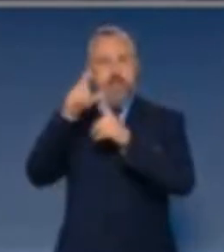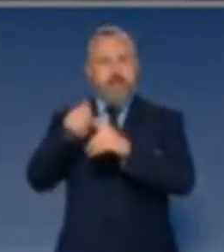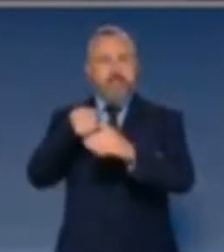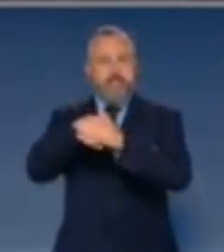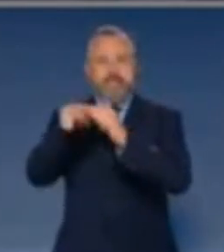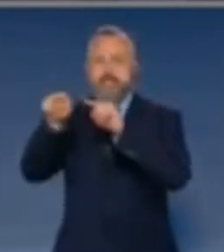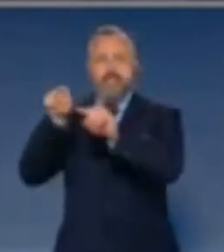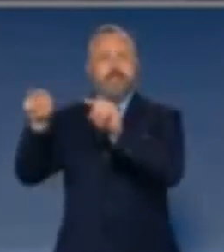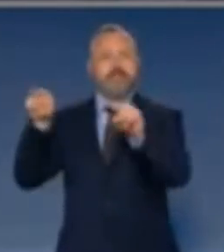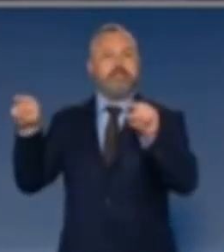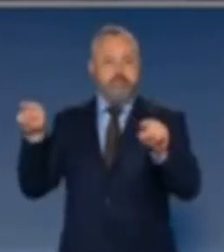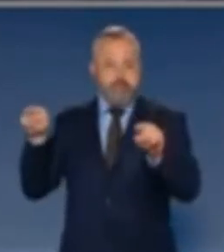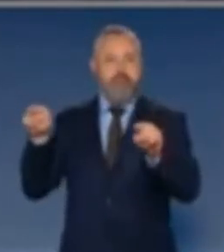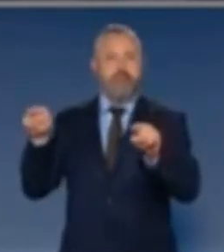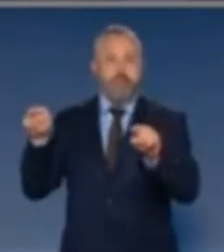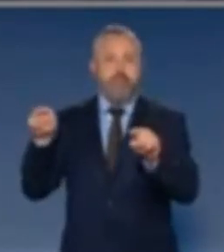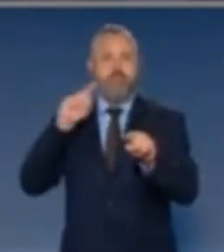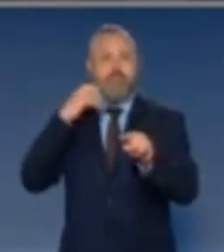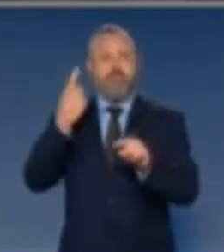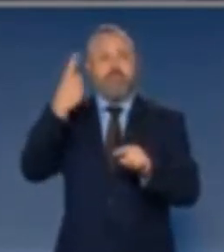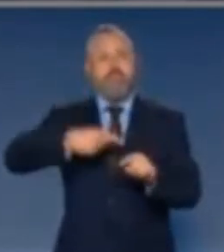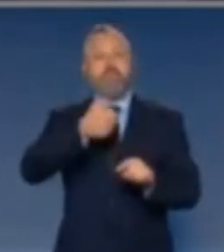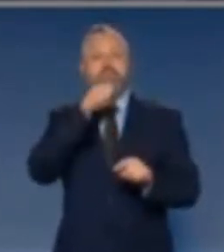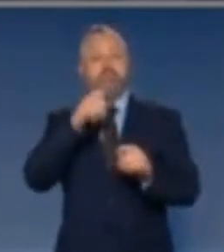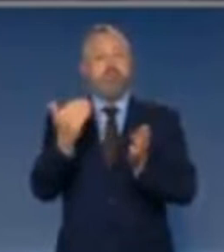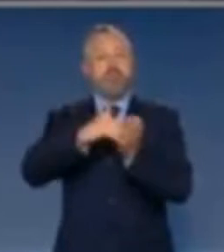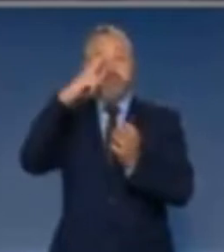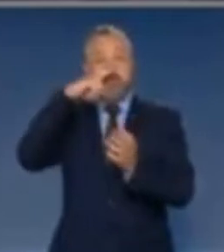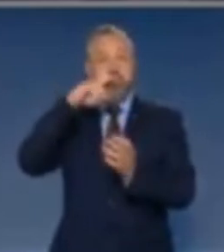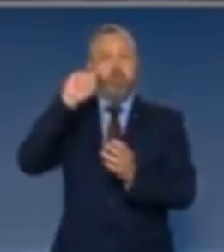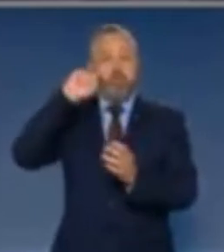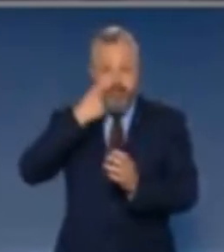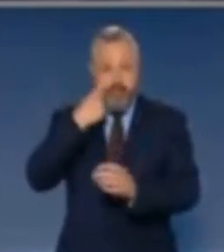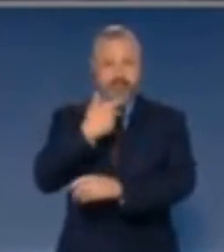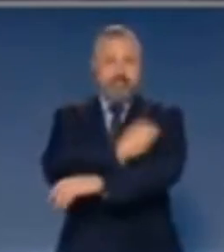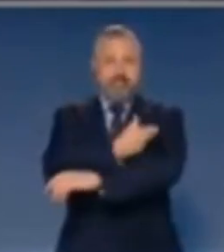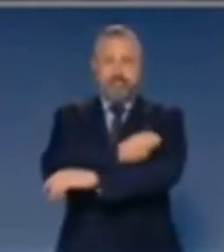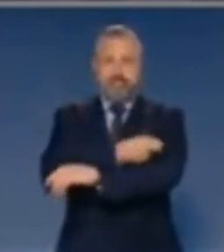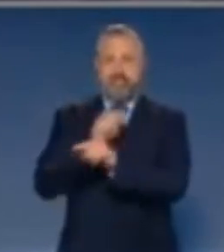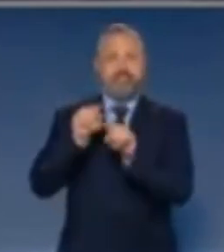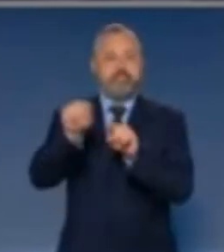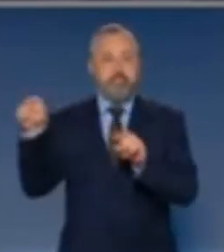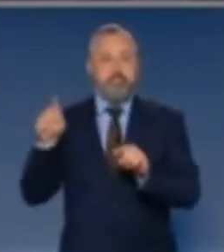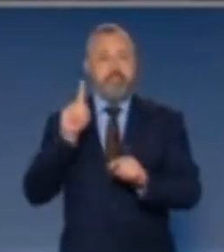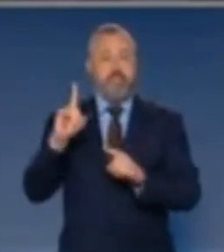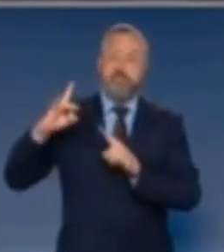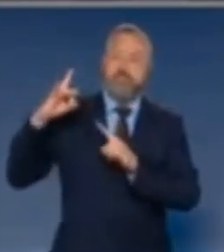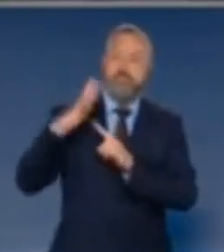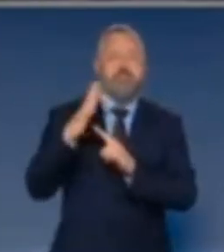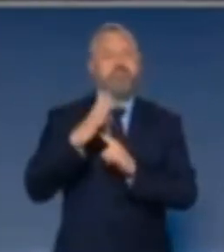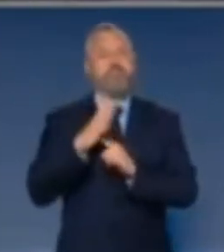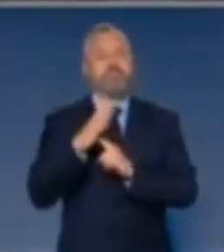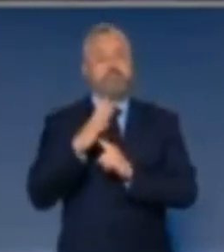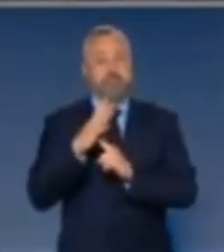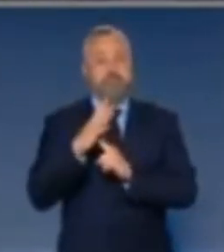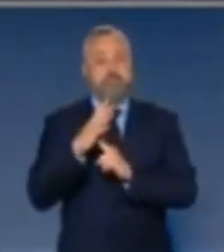over 1,600 additional patients to be vaccinated. Importantly, the advice from Liz